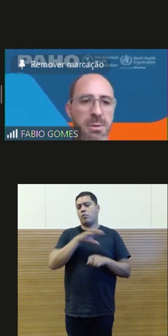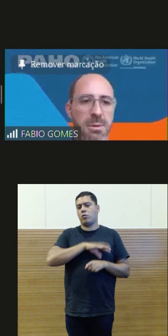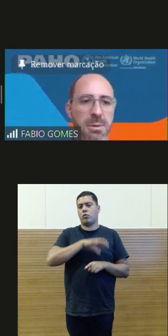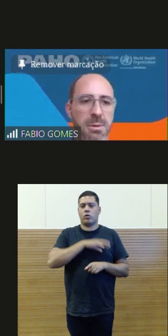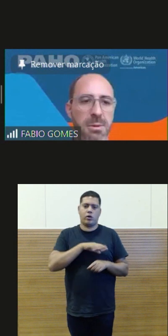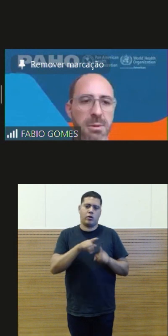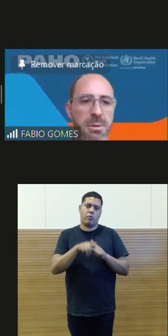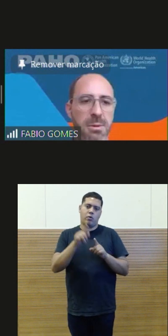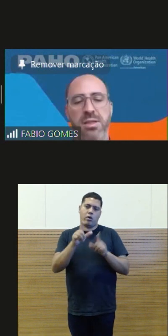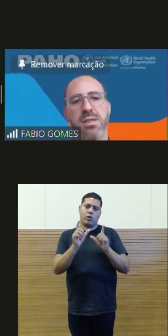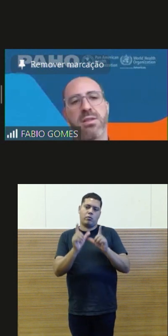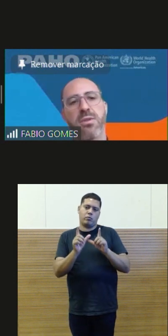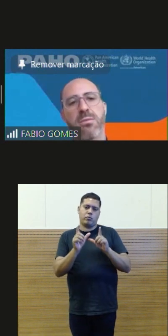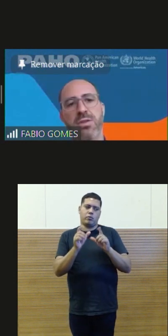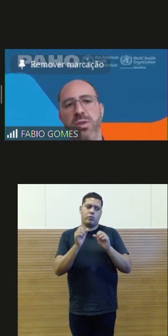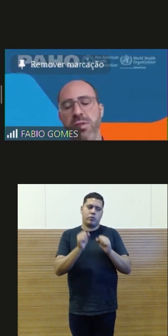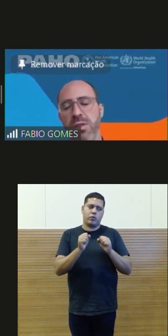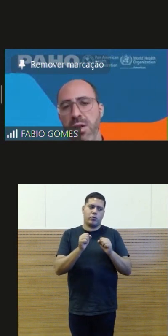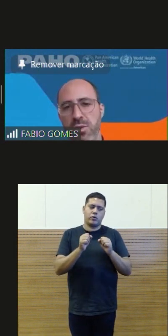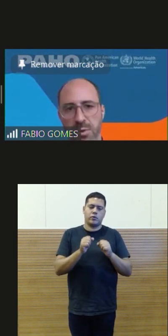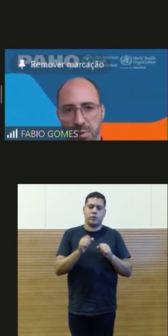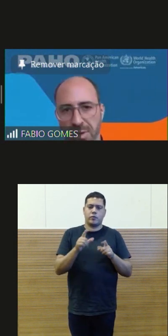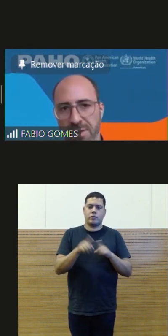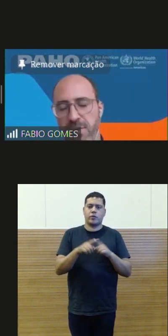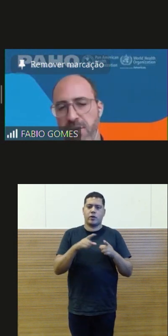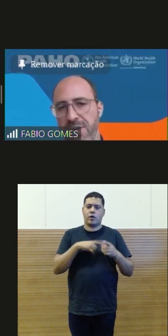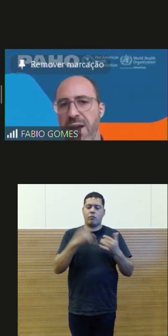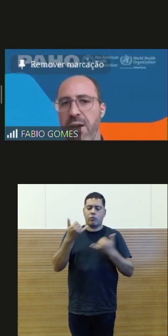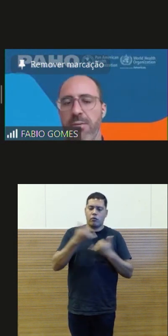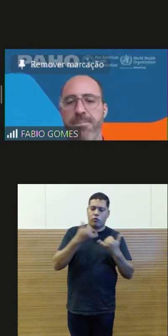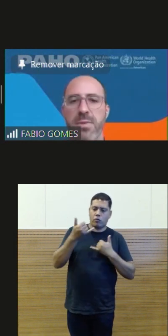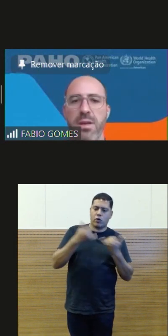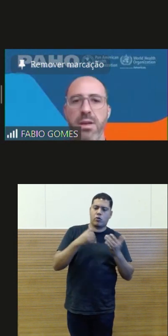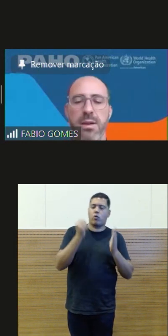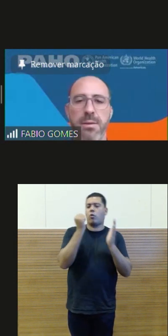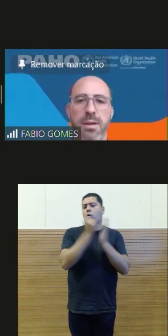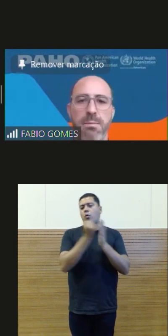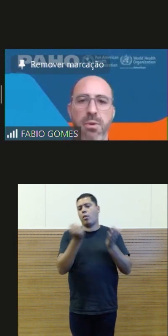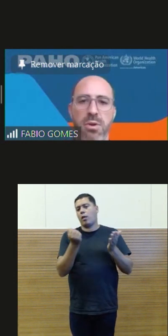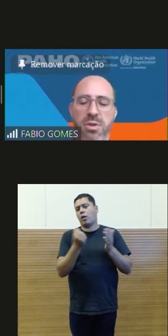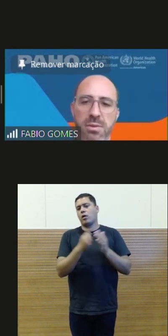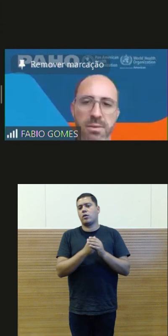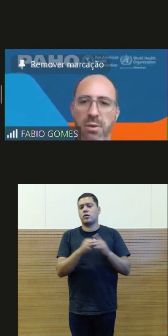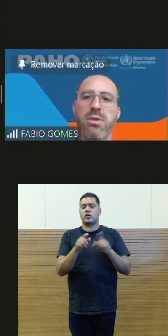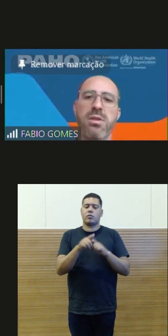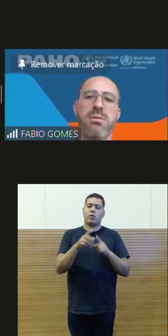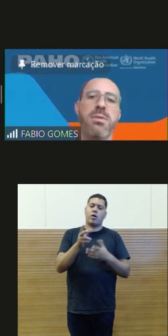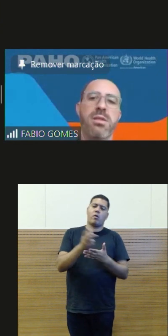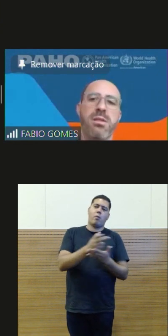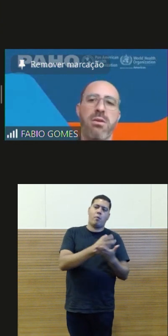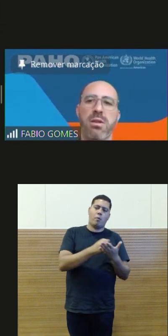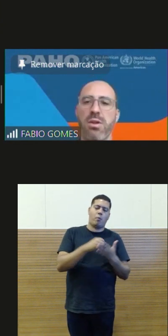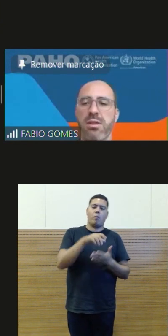paho.org/nutricion, and with this QR code, you can reach that you can have